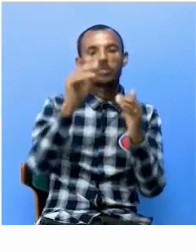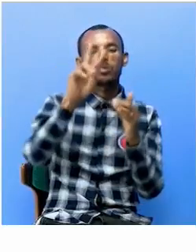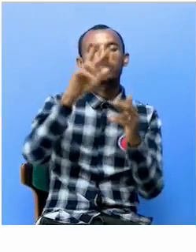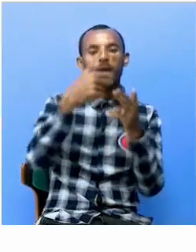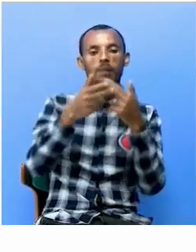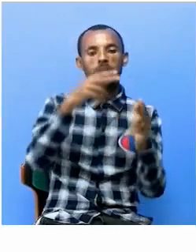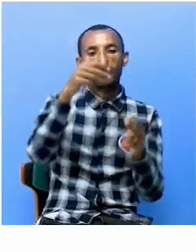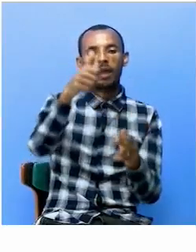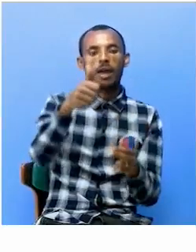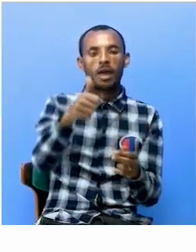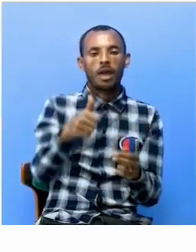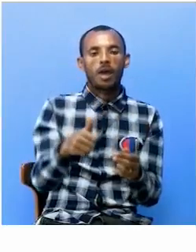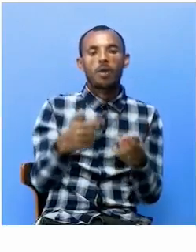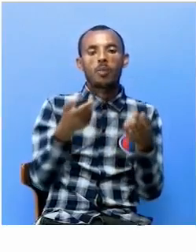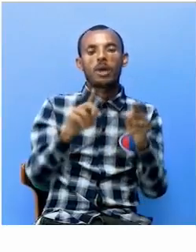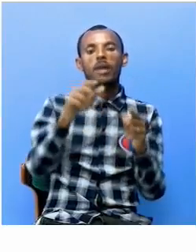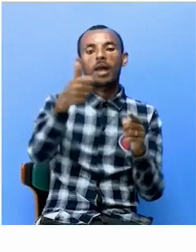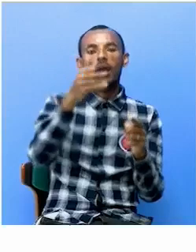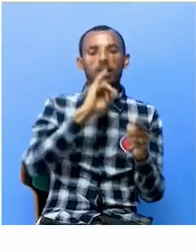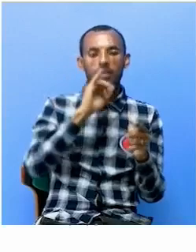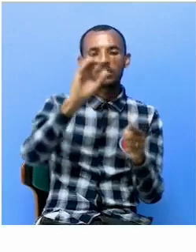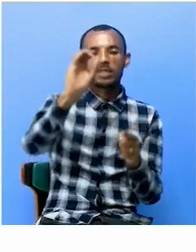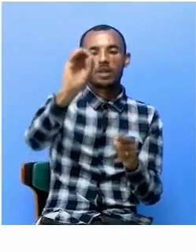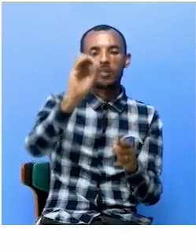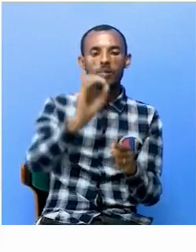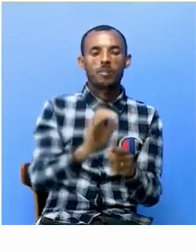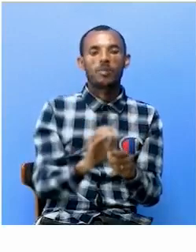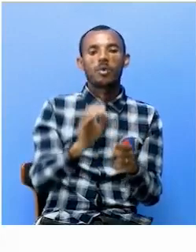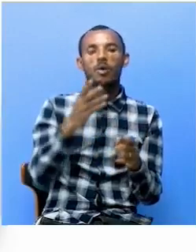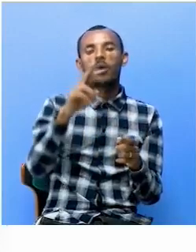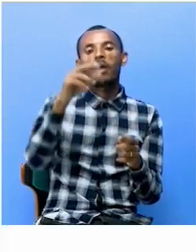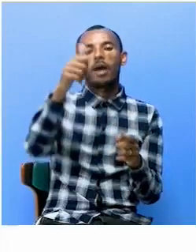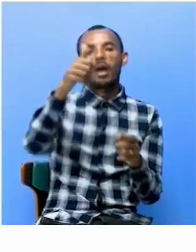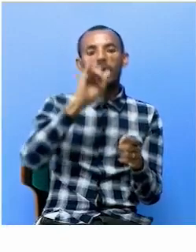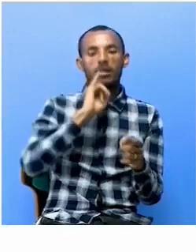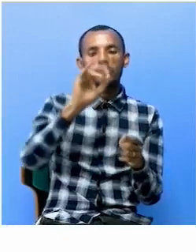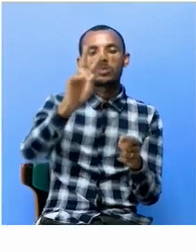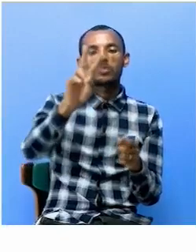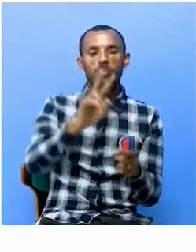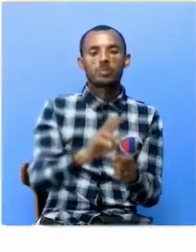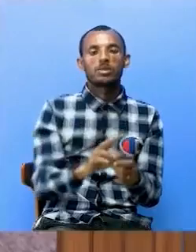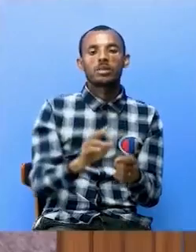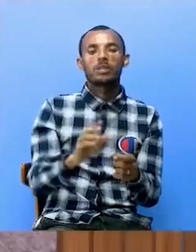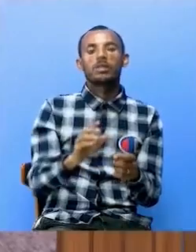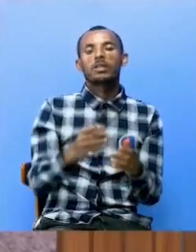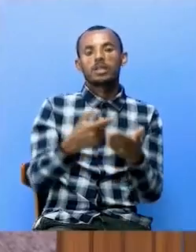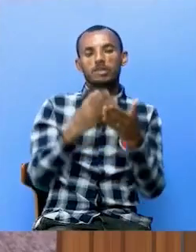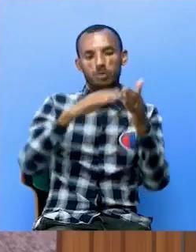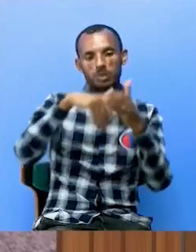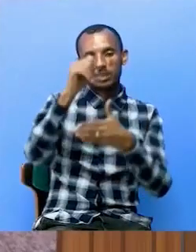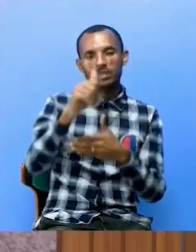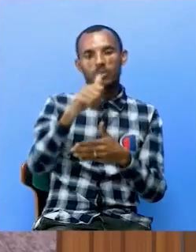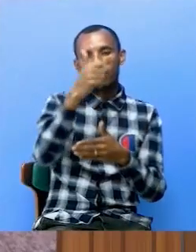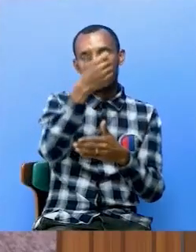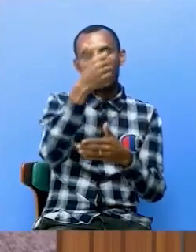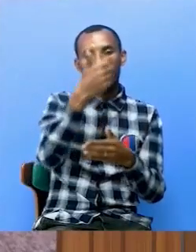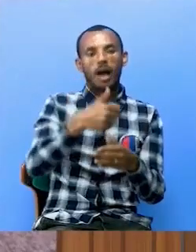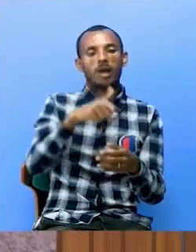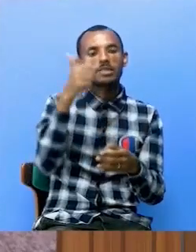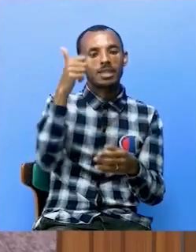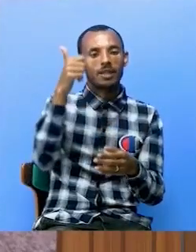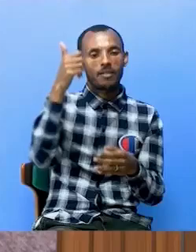a works whenever a is 0 or a is 2. Otherwise, for other values